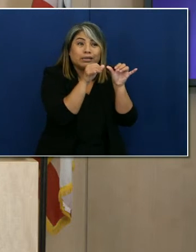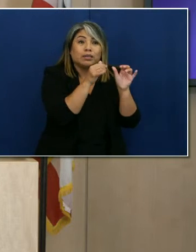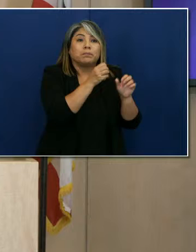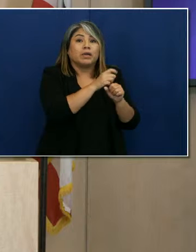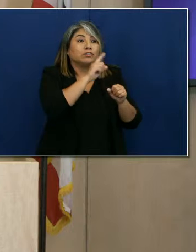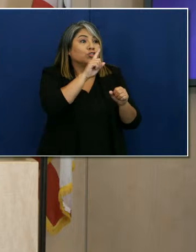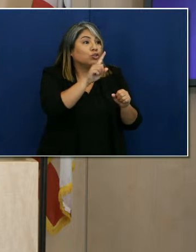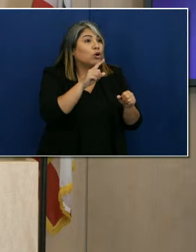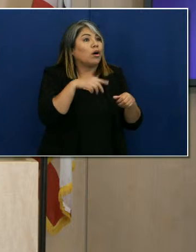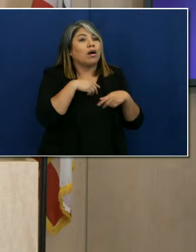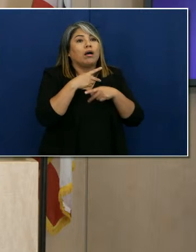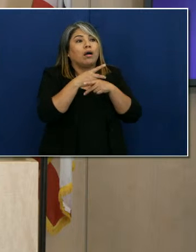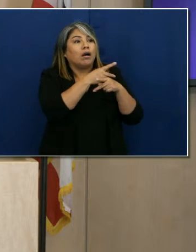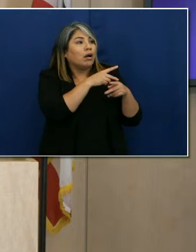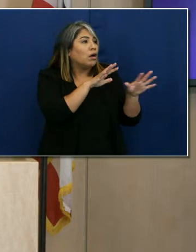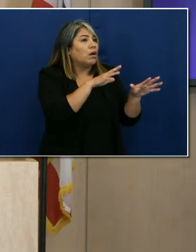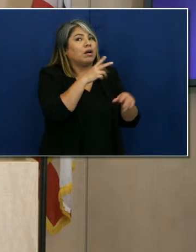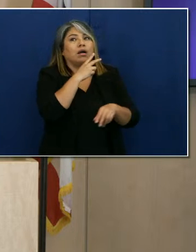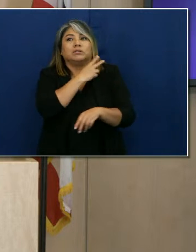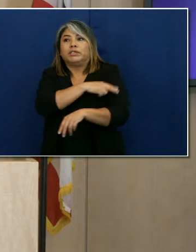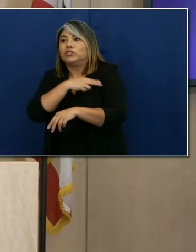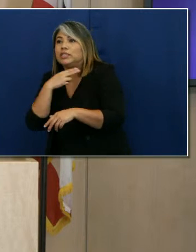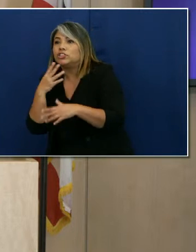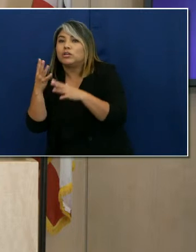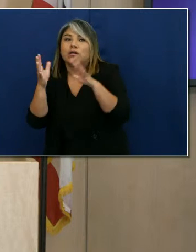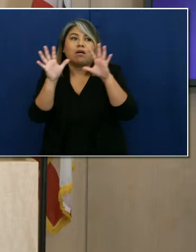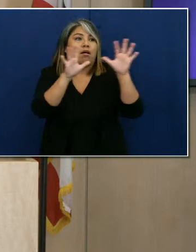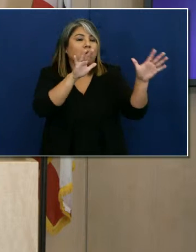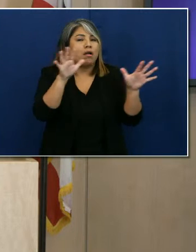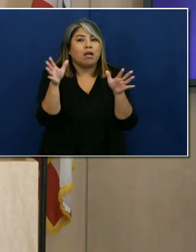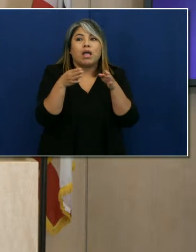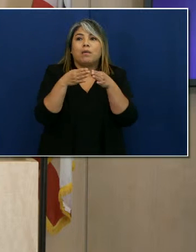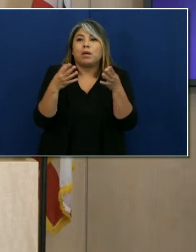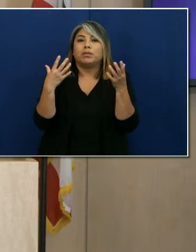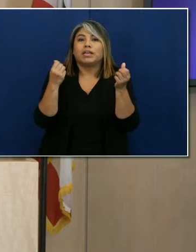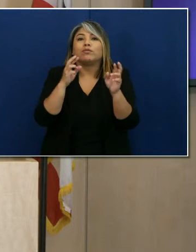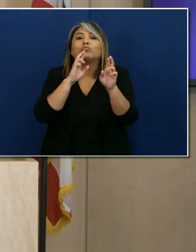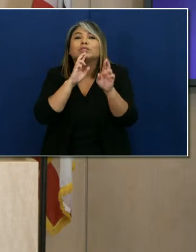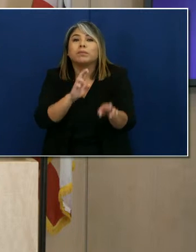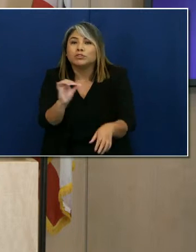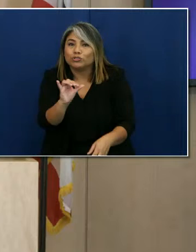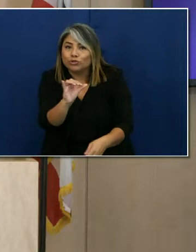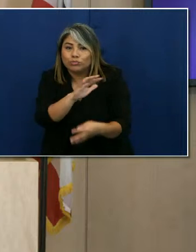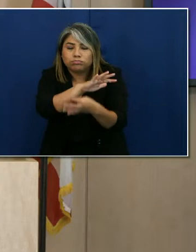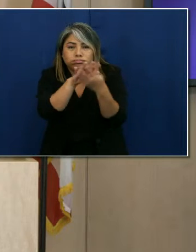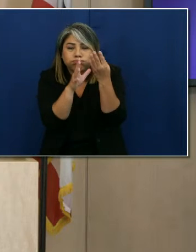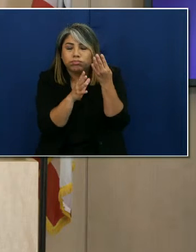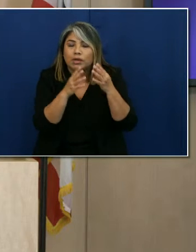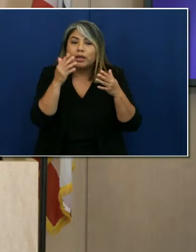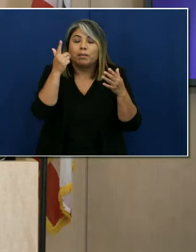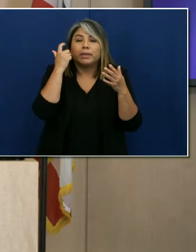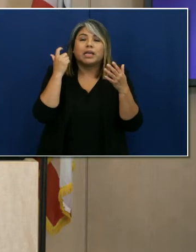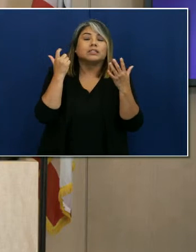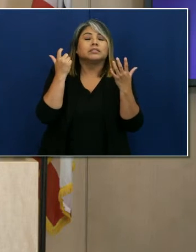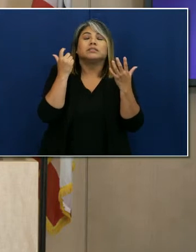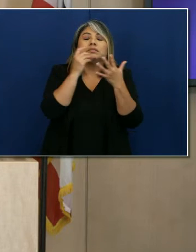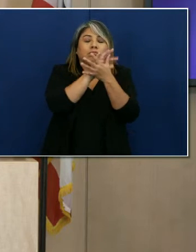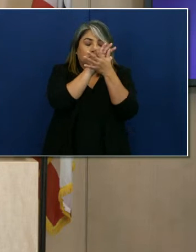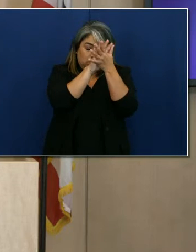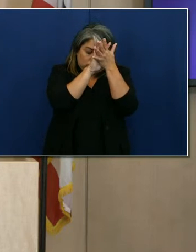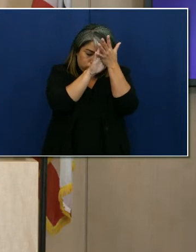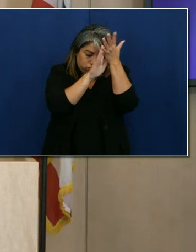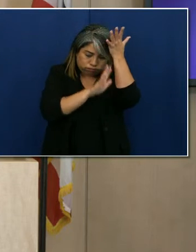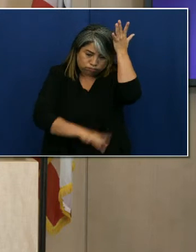on surveillance, focused on hospitalization, and focused on public health response, because there are a myriad